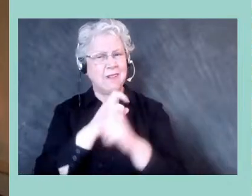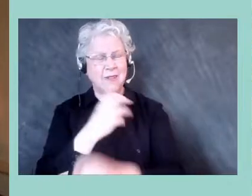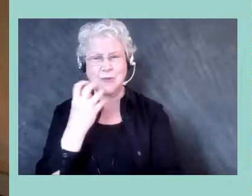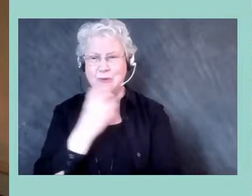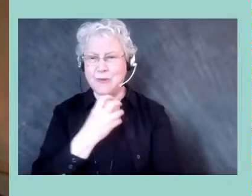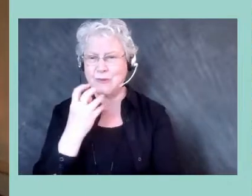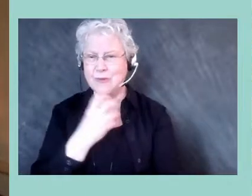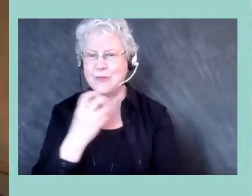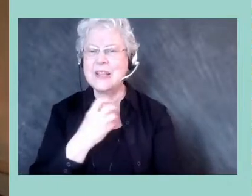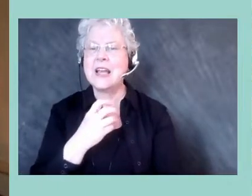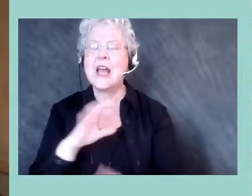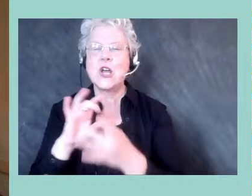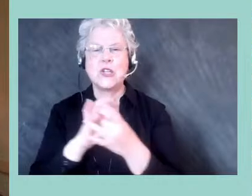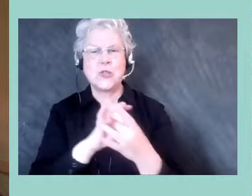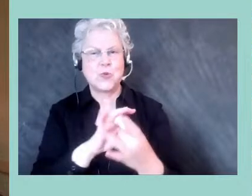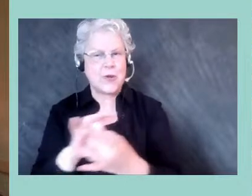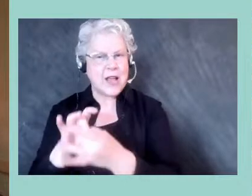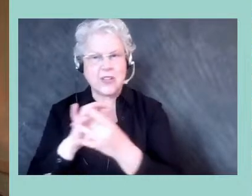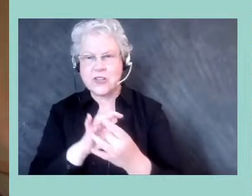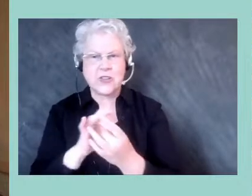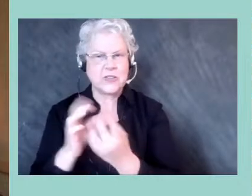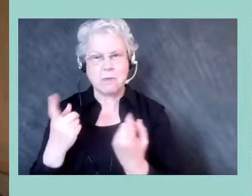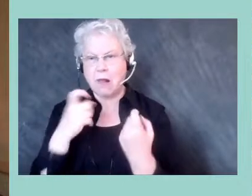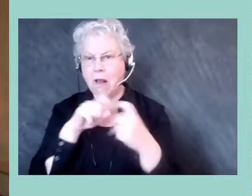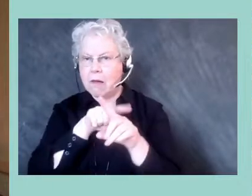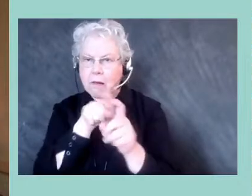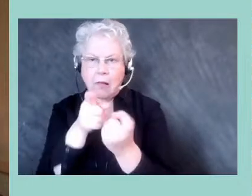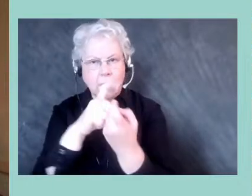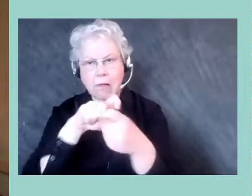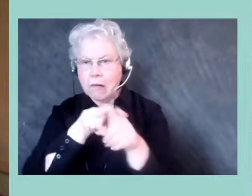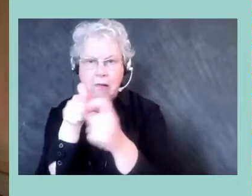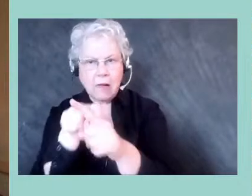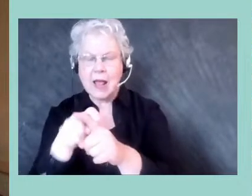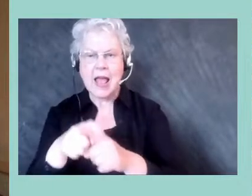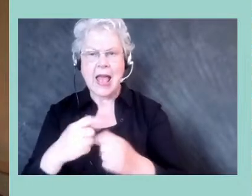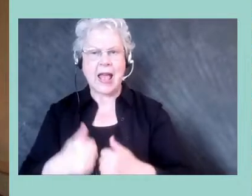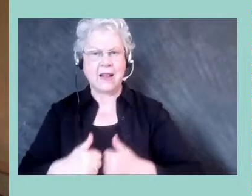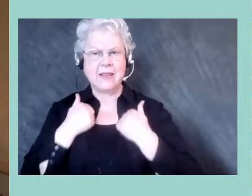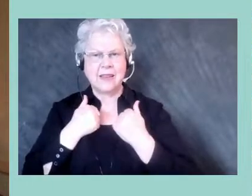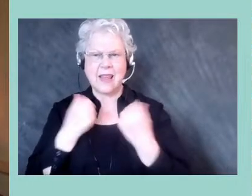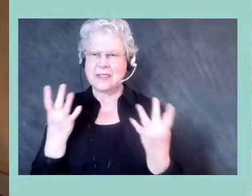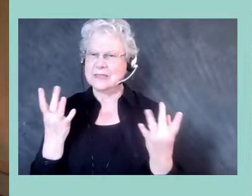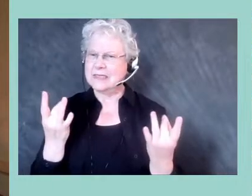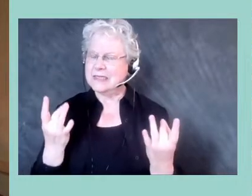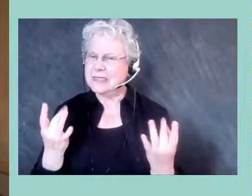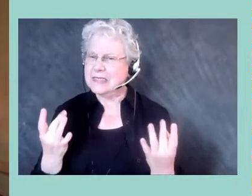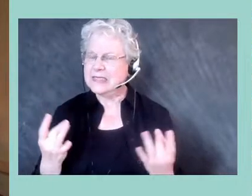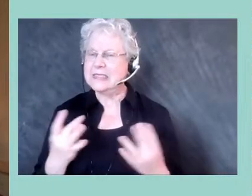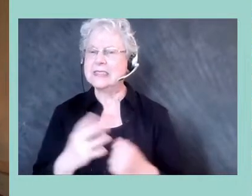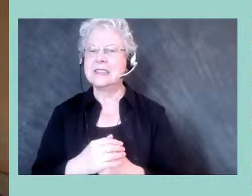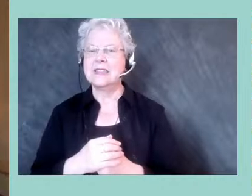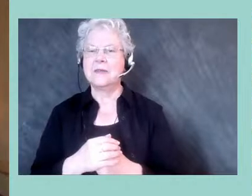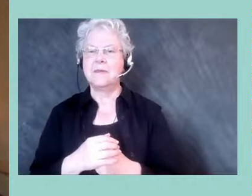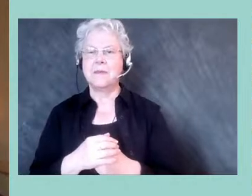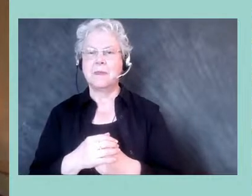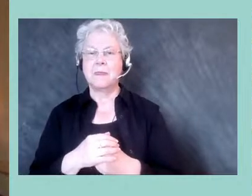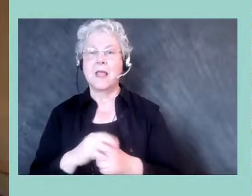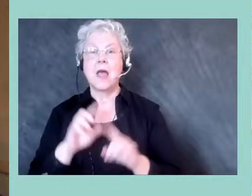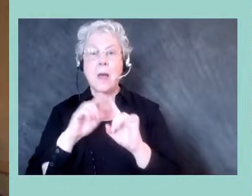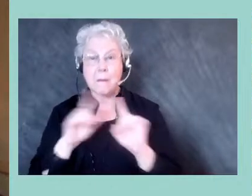People are complicated. Relationships are tangly, and life is